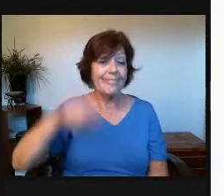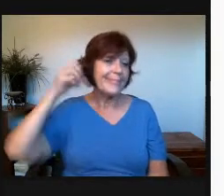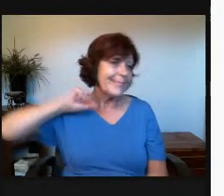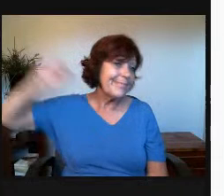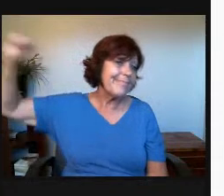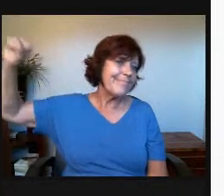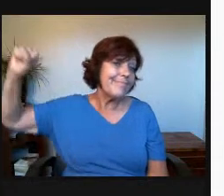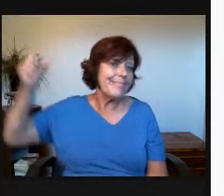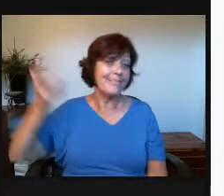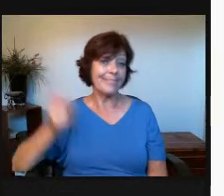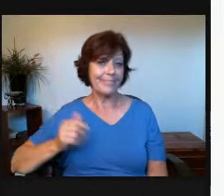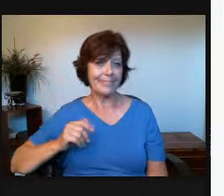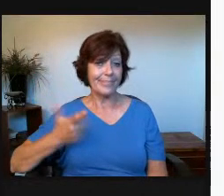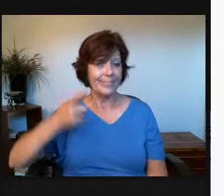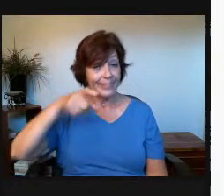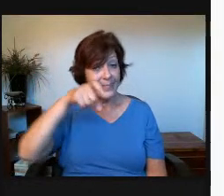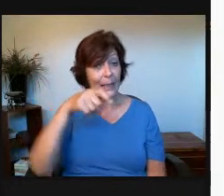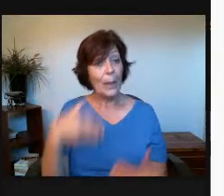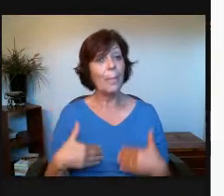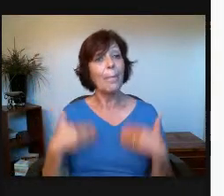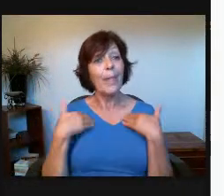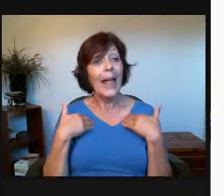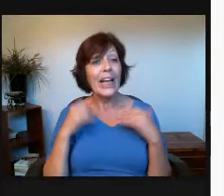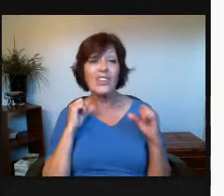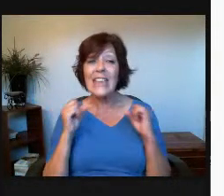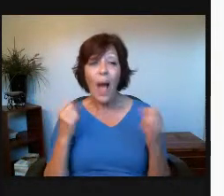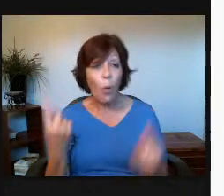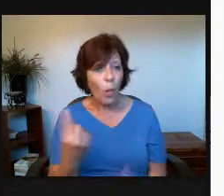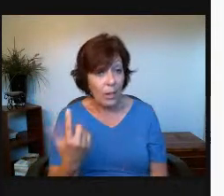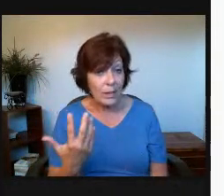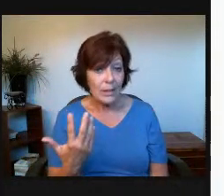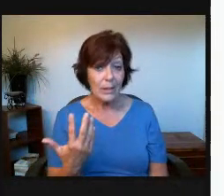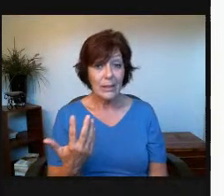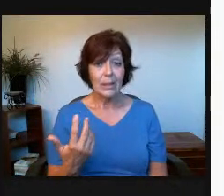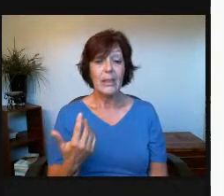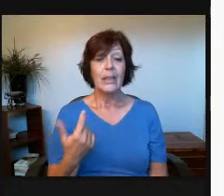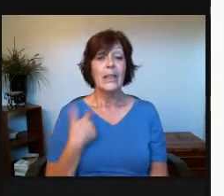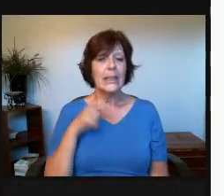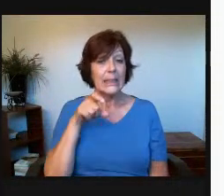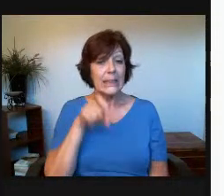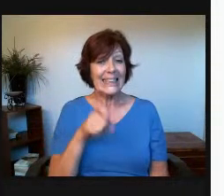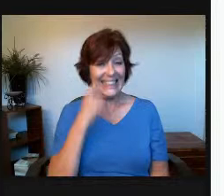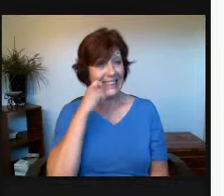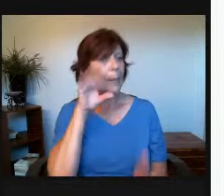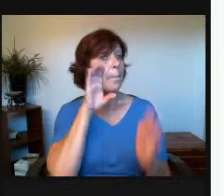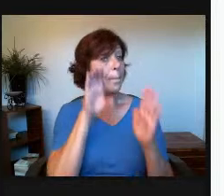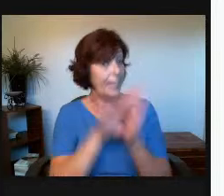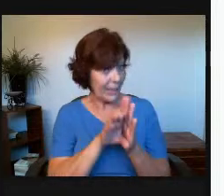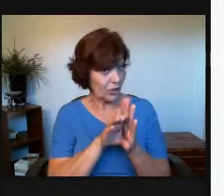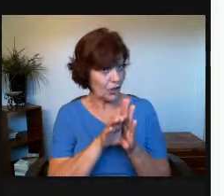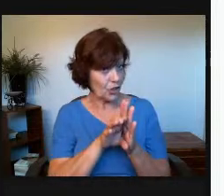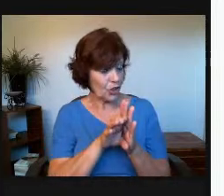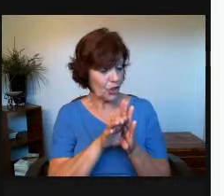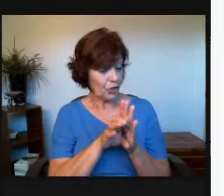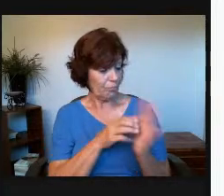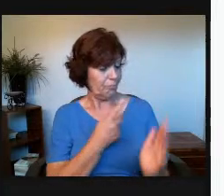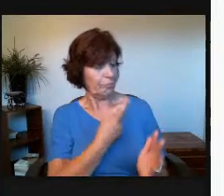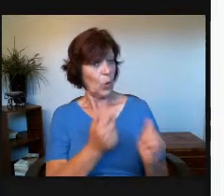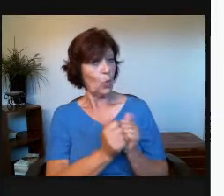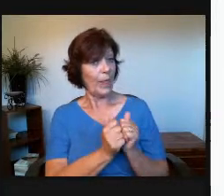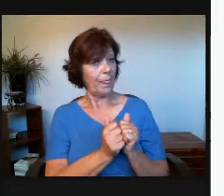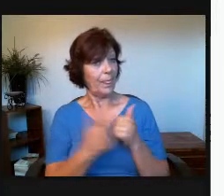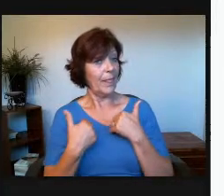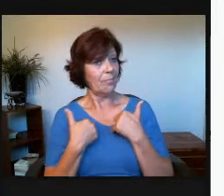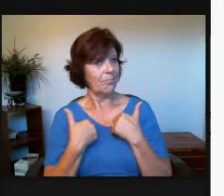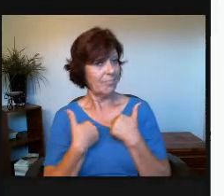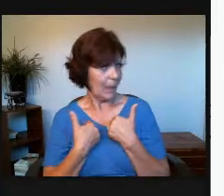harness. You're going to need a blanket or a towel. You're going to want a recent photo with yourself, with